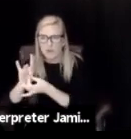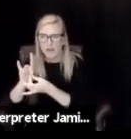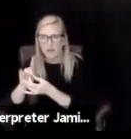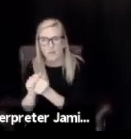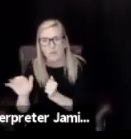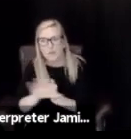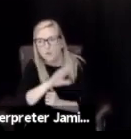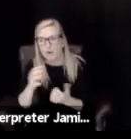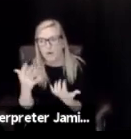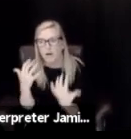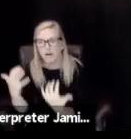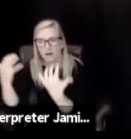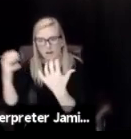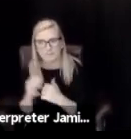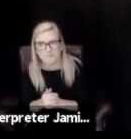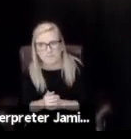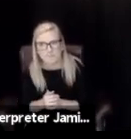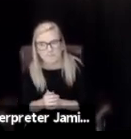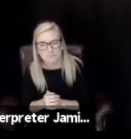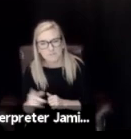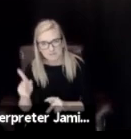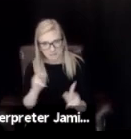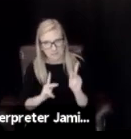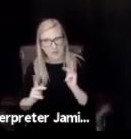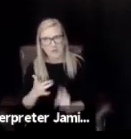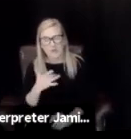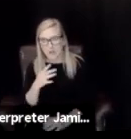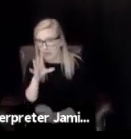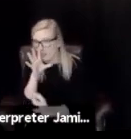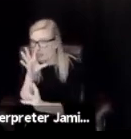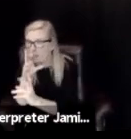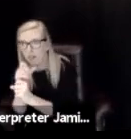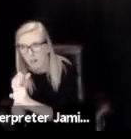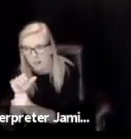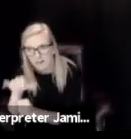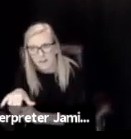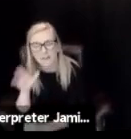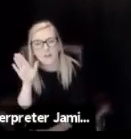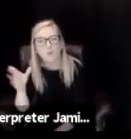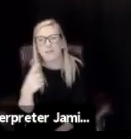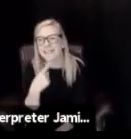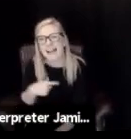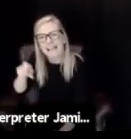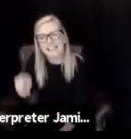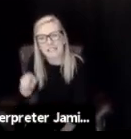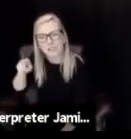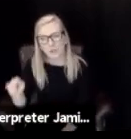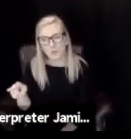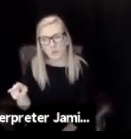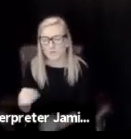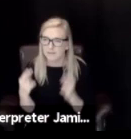are drawn to that, and they will immediately say, "I need you." I hope I answered your question,